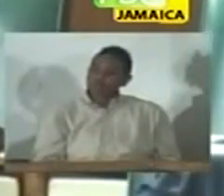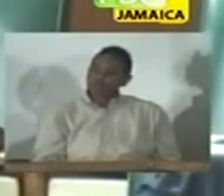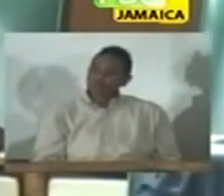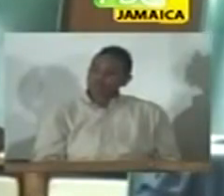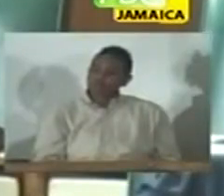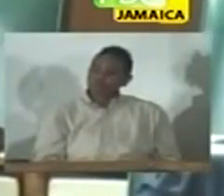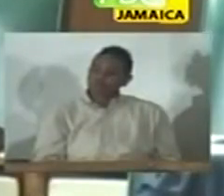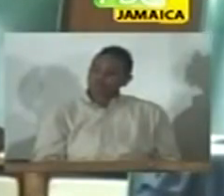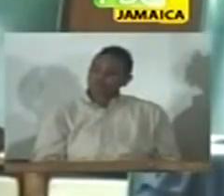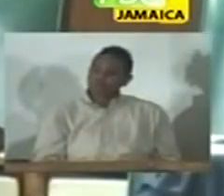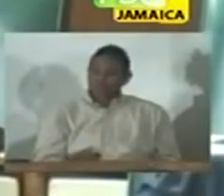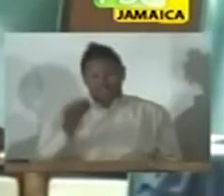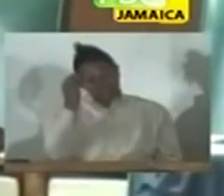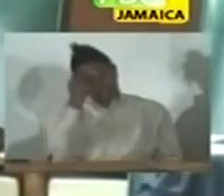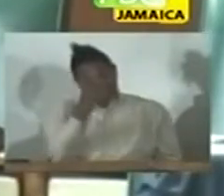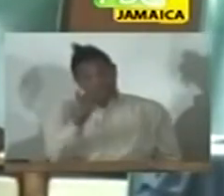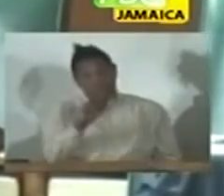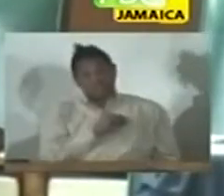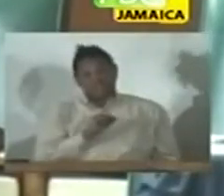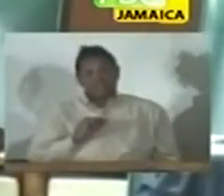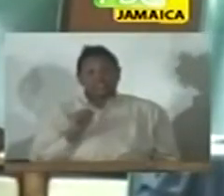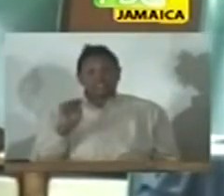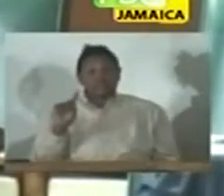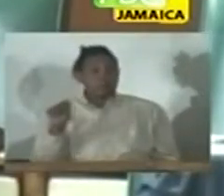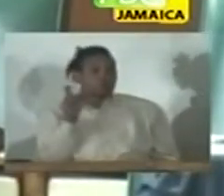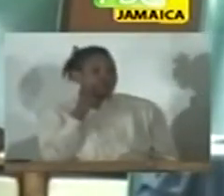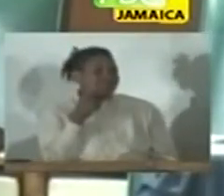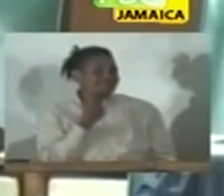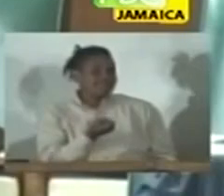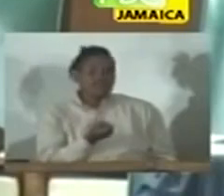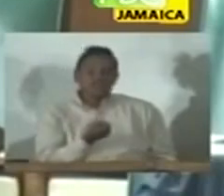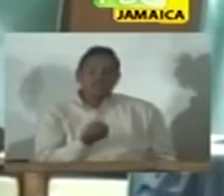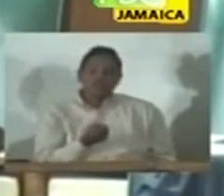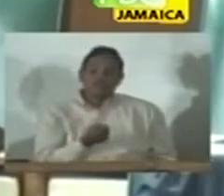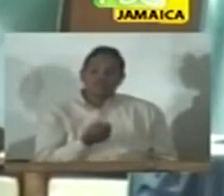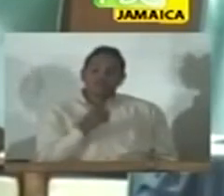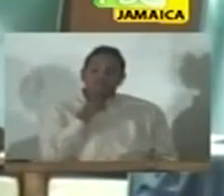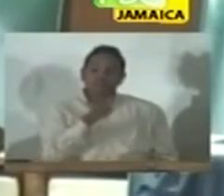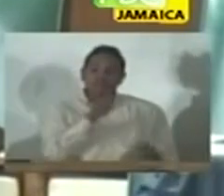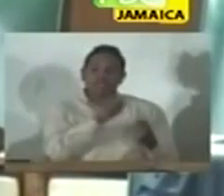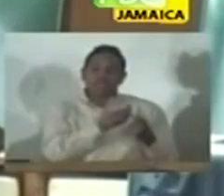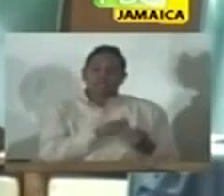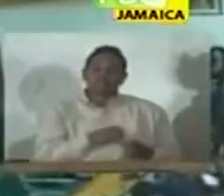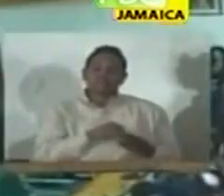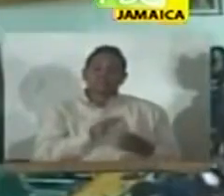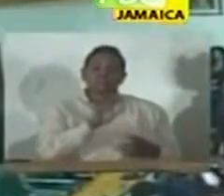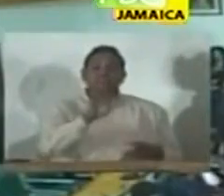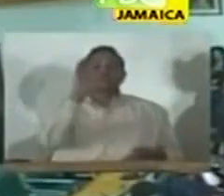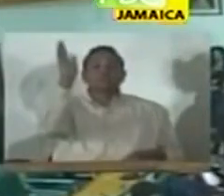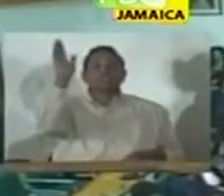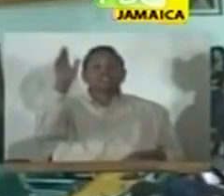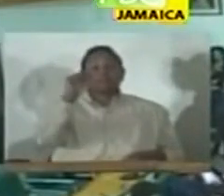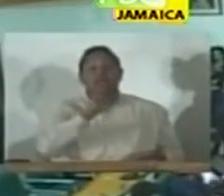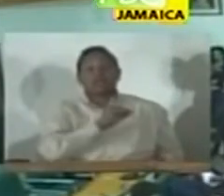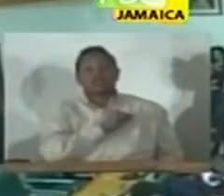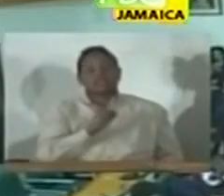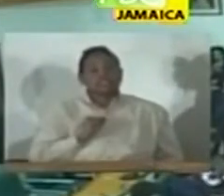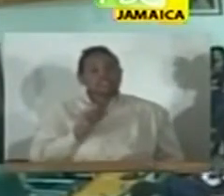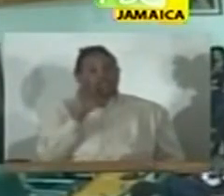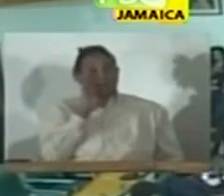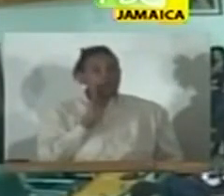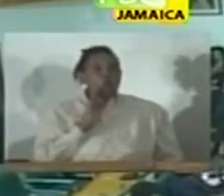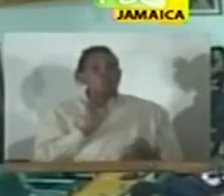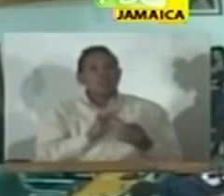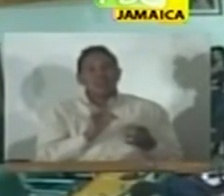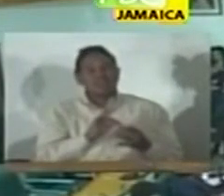my colleague Senator Samuda, that there are inaccuracies in the presentation that was made by Senator